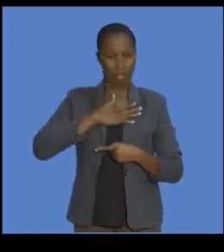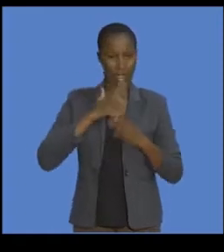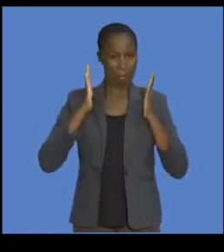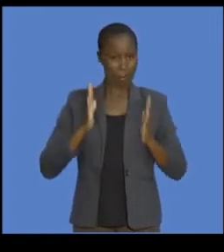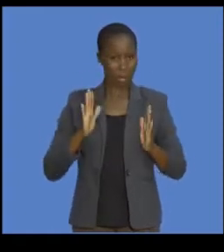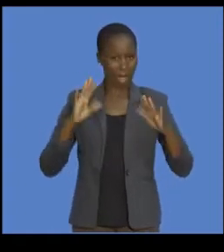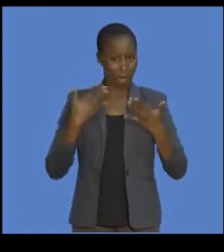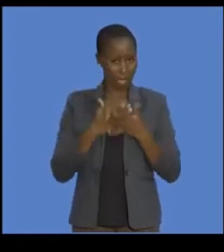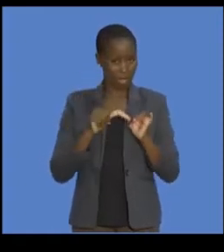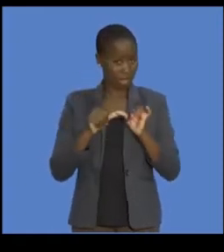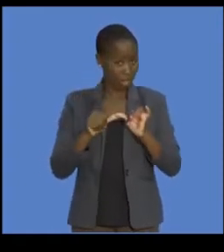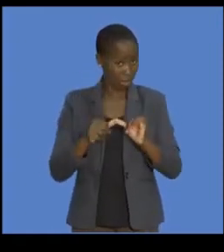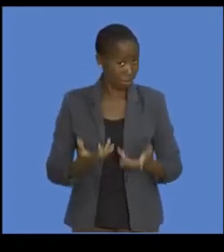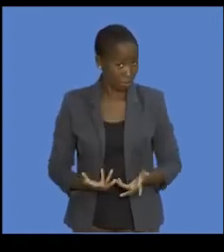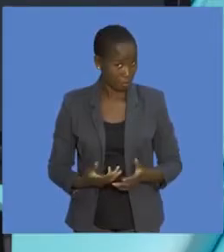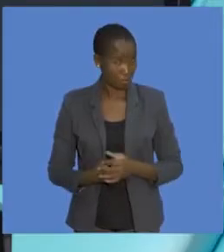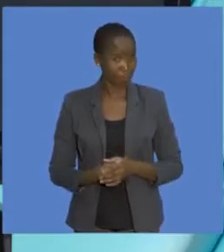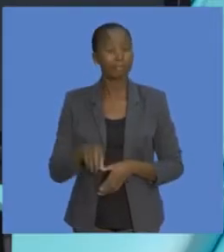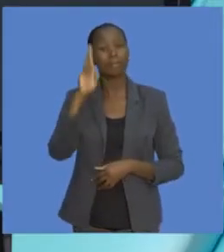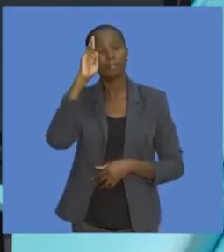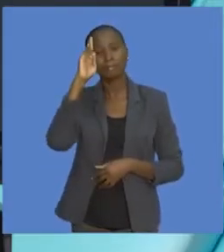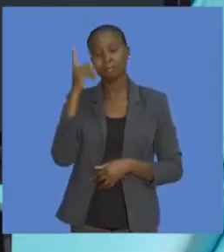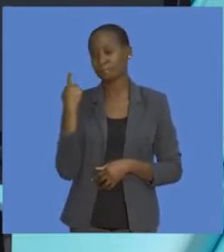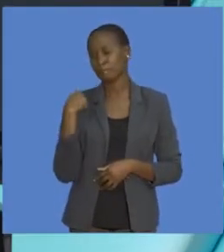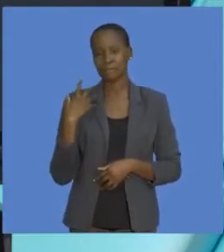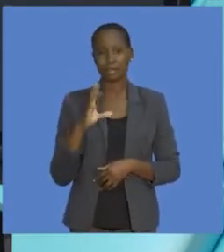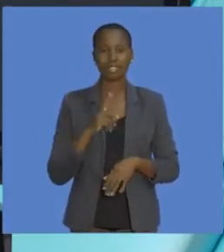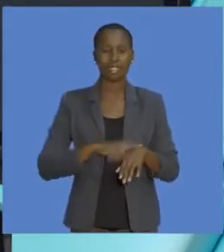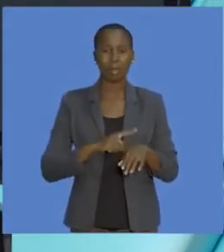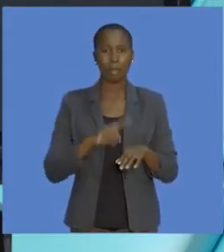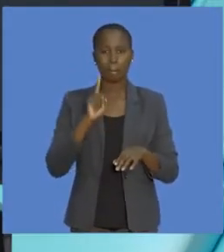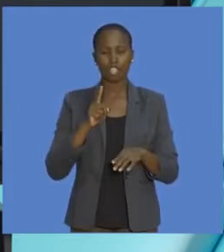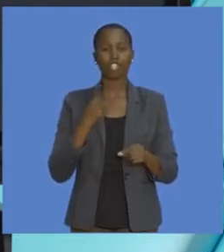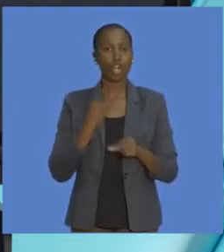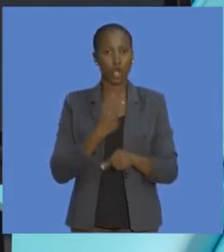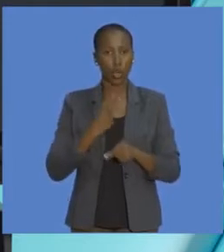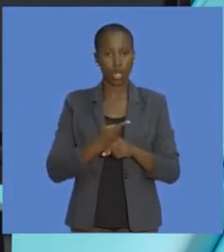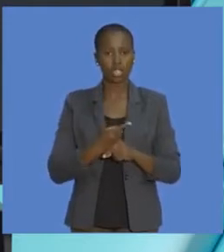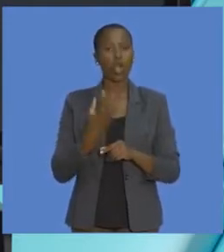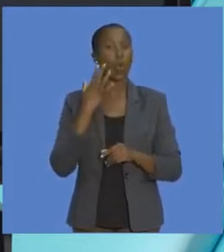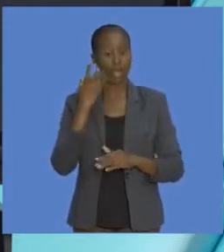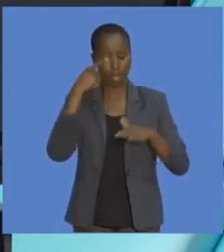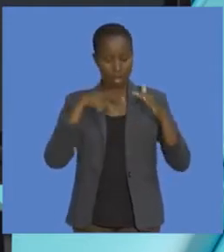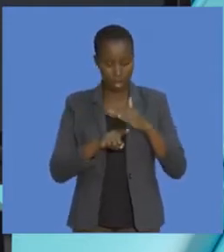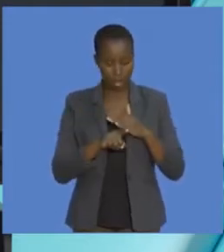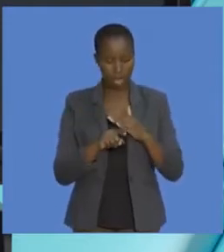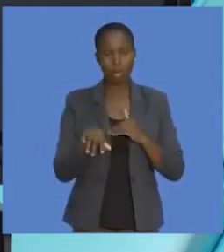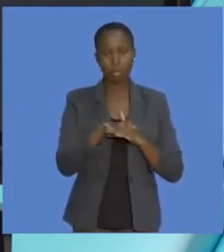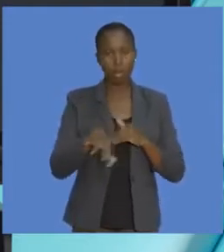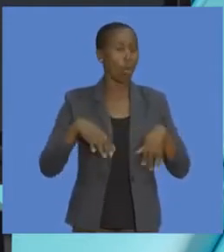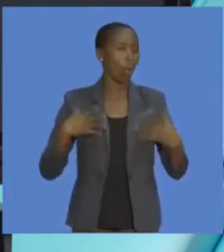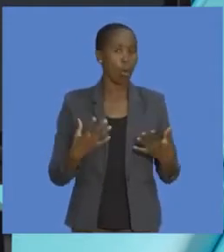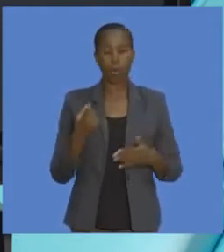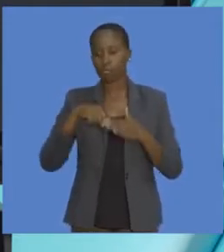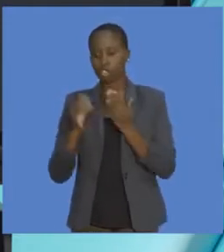And you know that recently we've had to constantly measure our body temperatures when we've entered different venues or you've been to school. And you